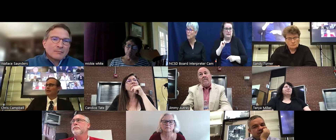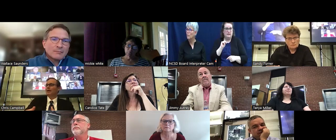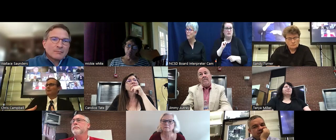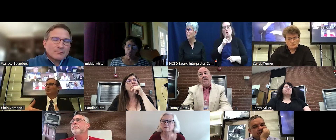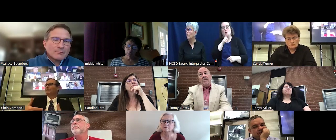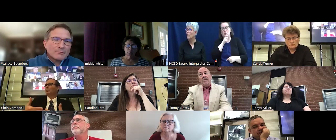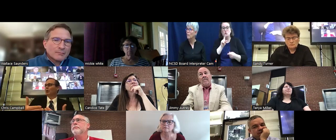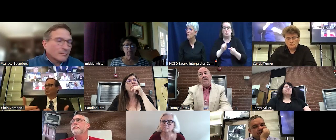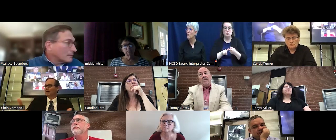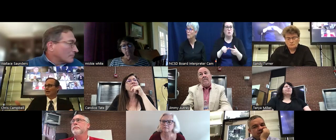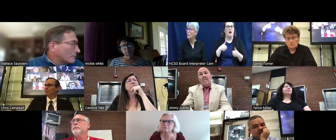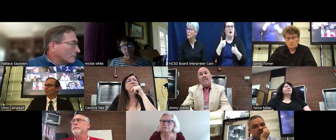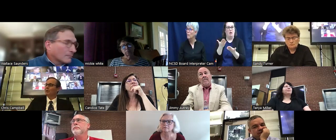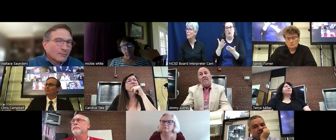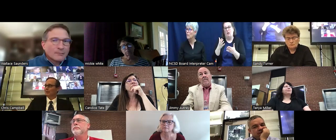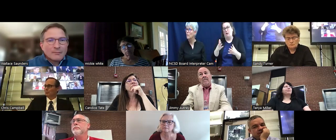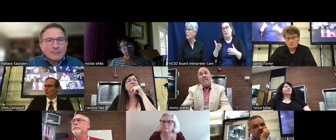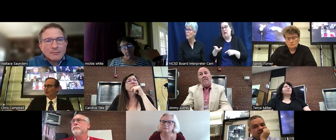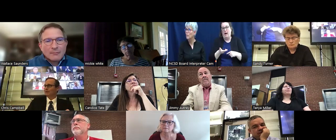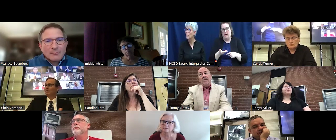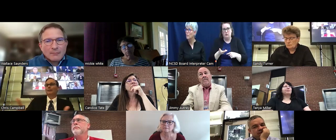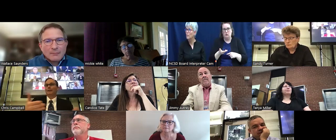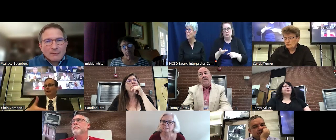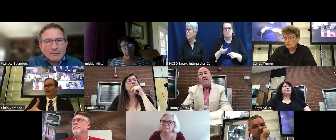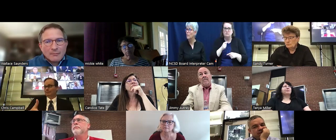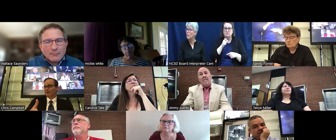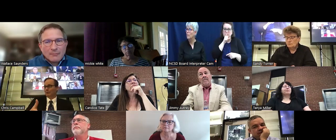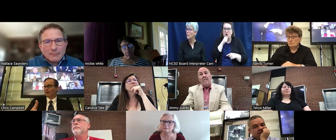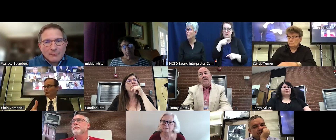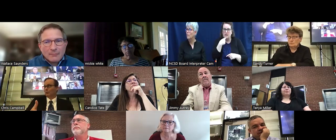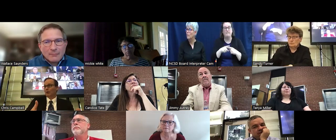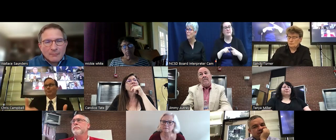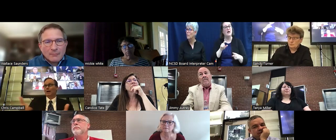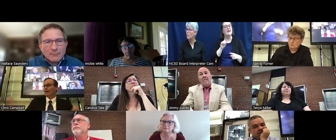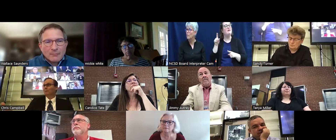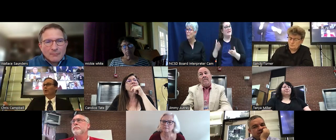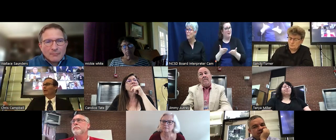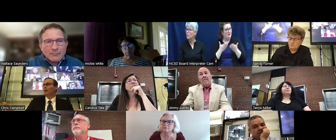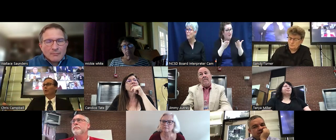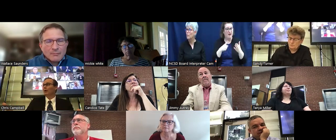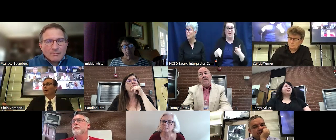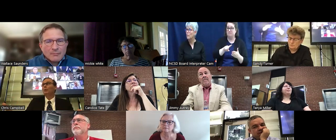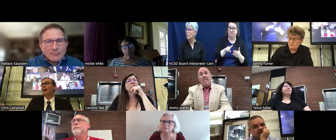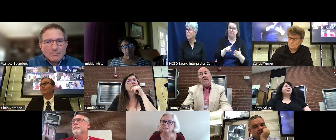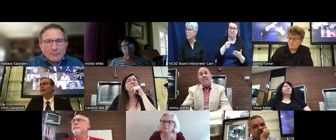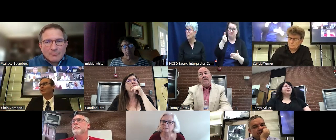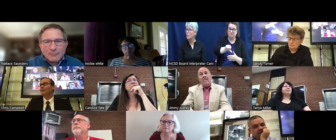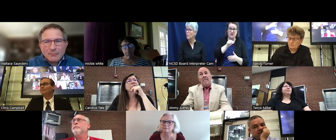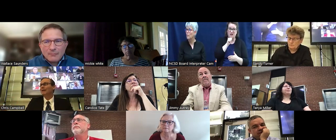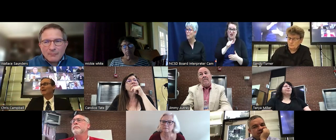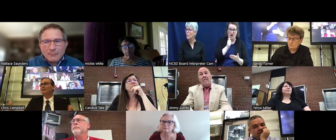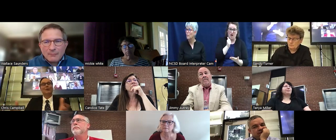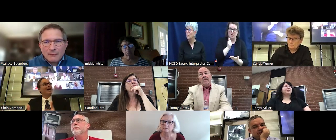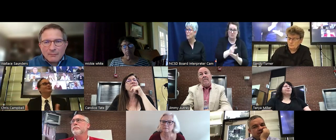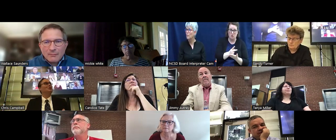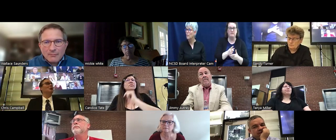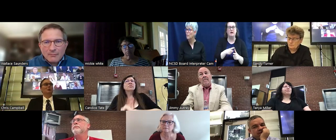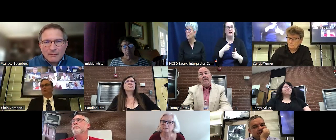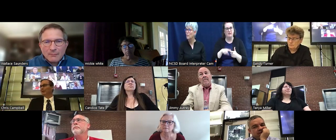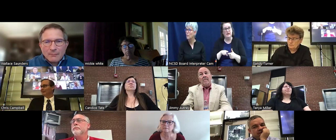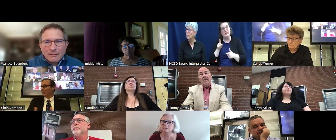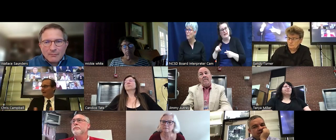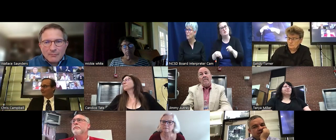recommend, but if you were to not approve someone, then the director will go back and bring you a new recommendation. So that's